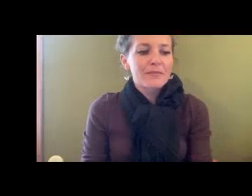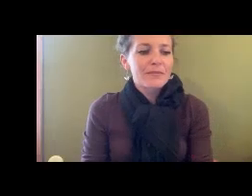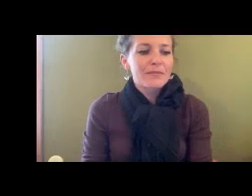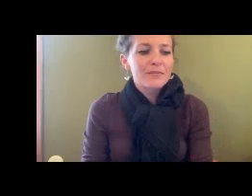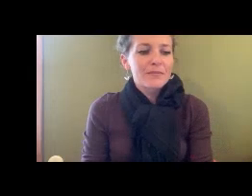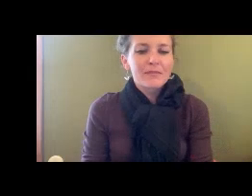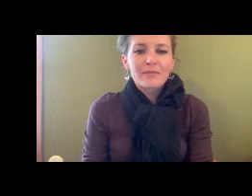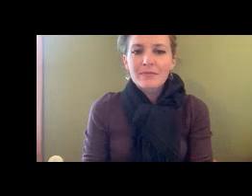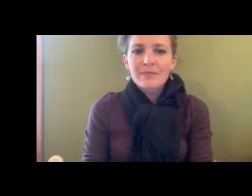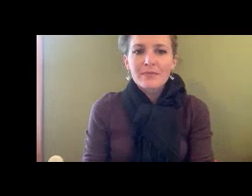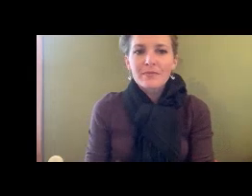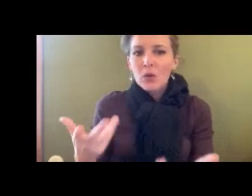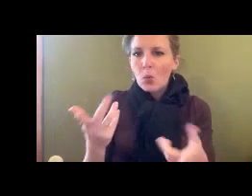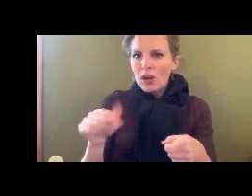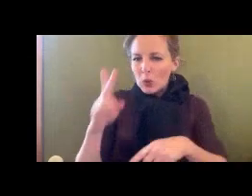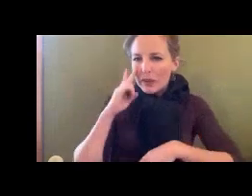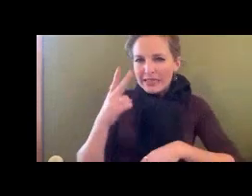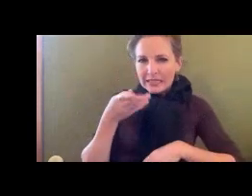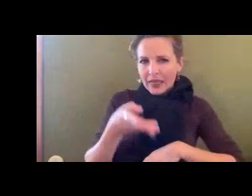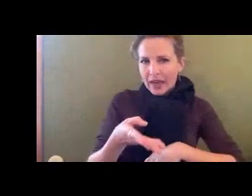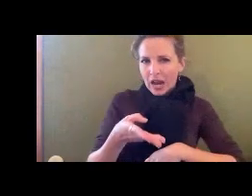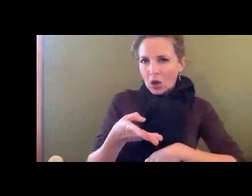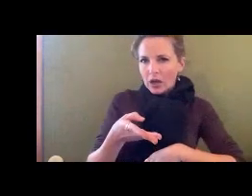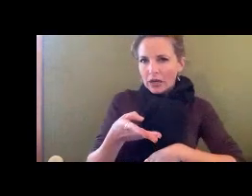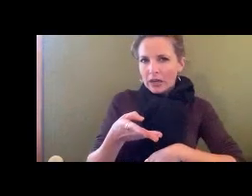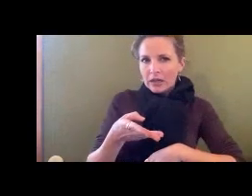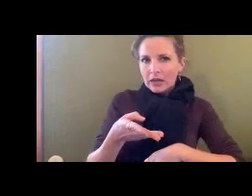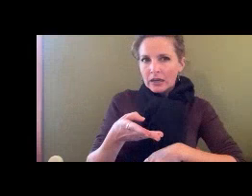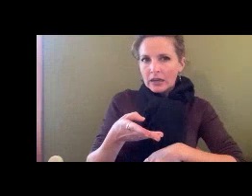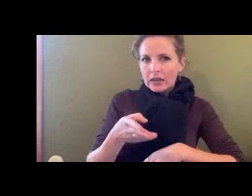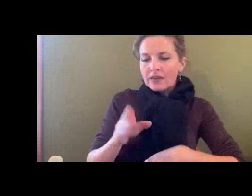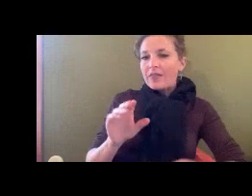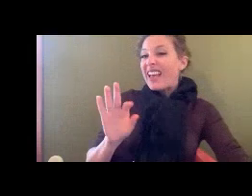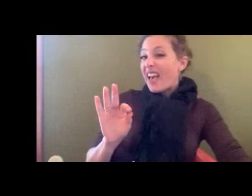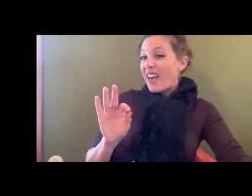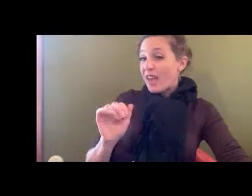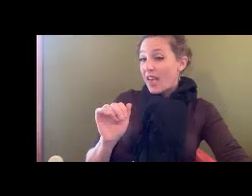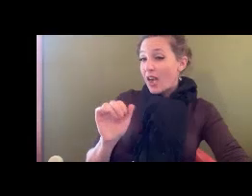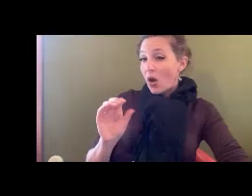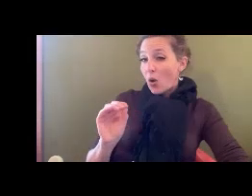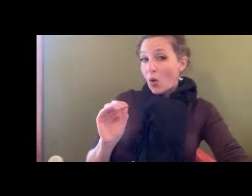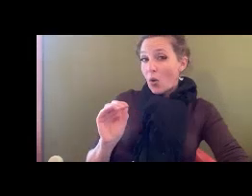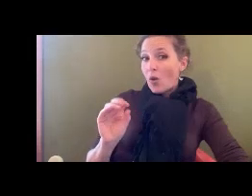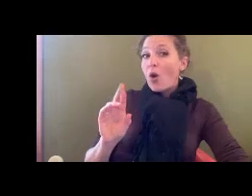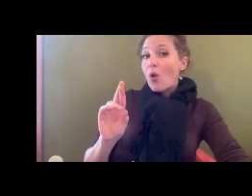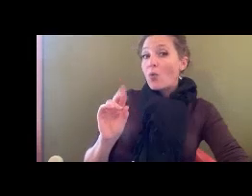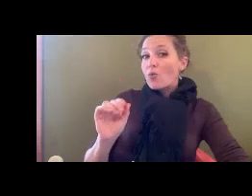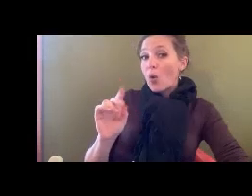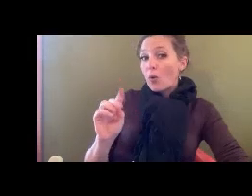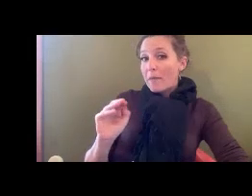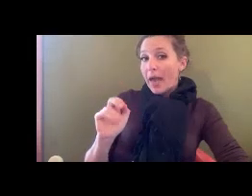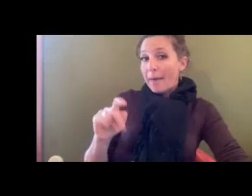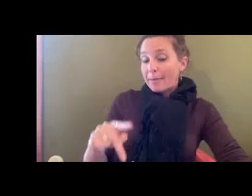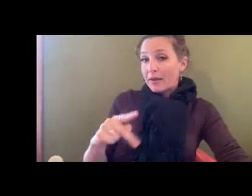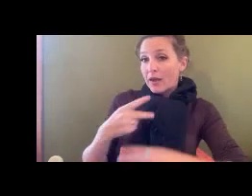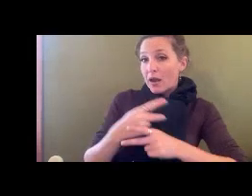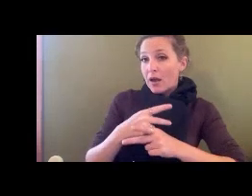Okay, what are you seeing there, guys? We see the FAO roadmap, productivity milestones. Okay.